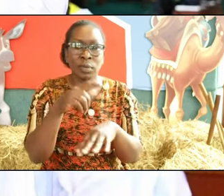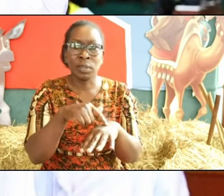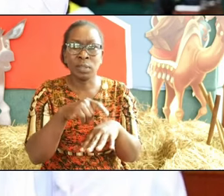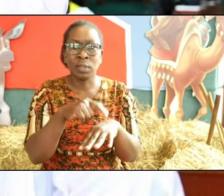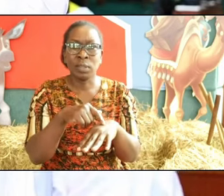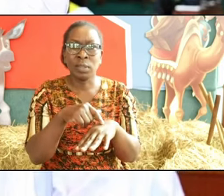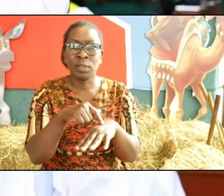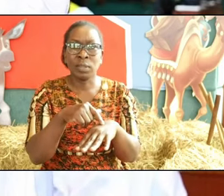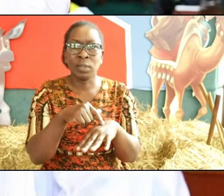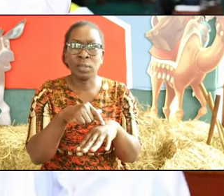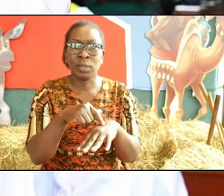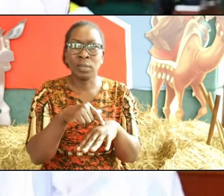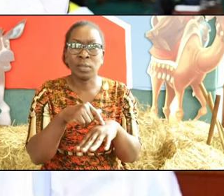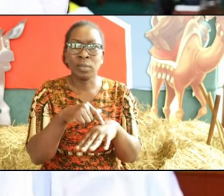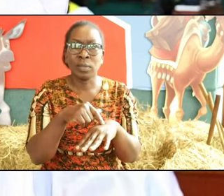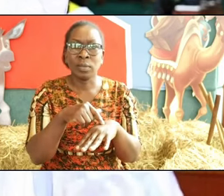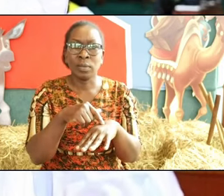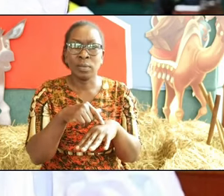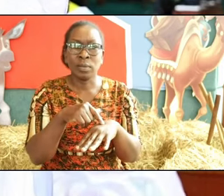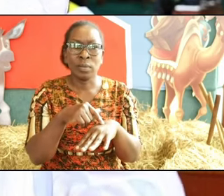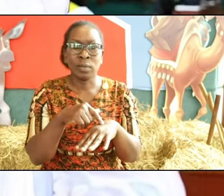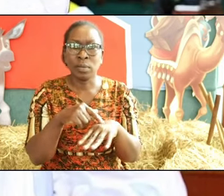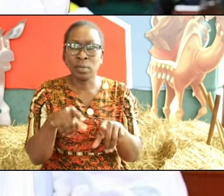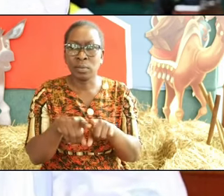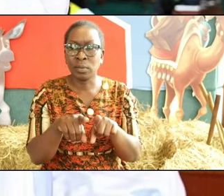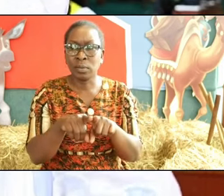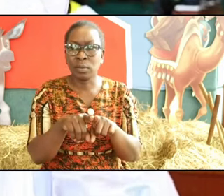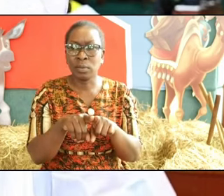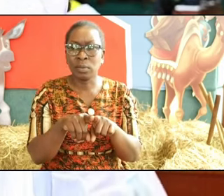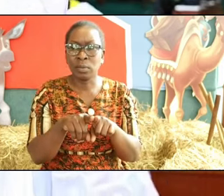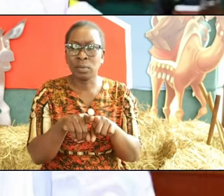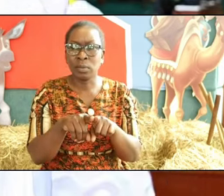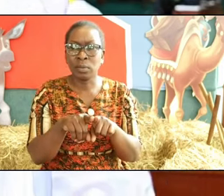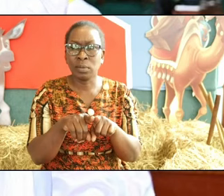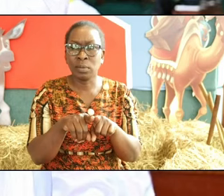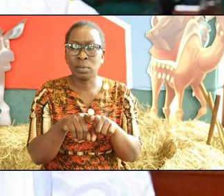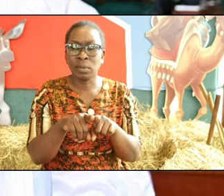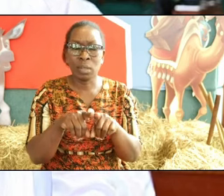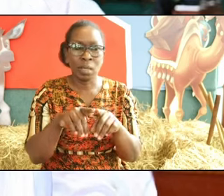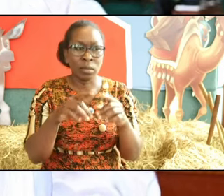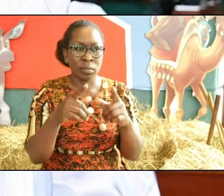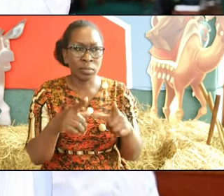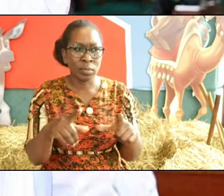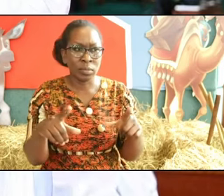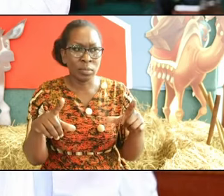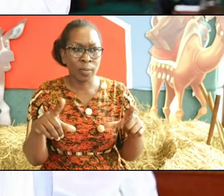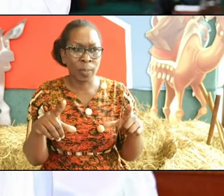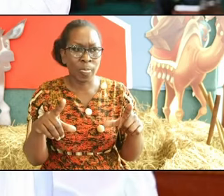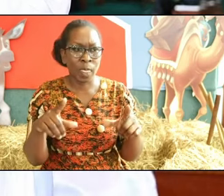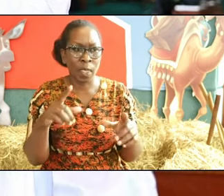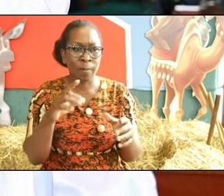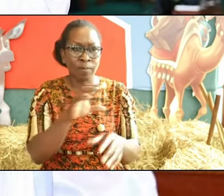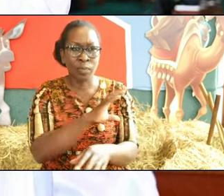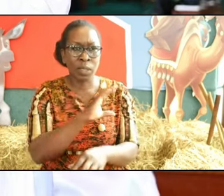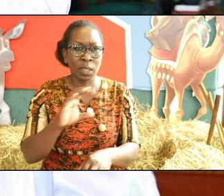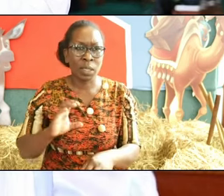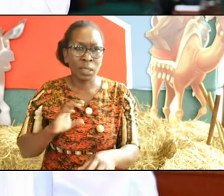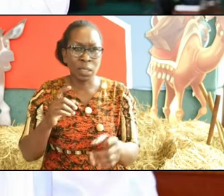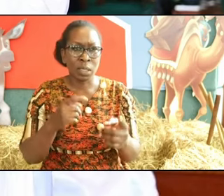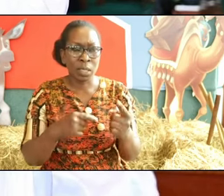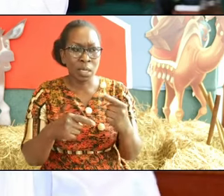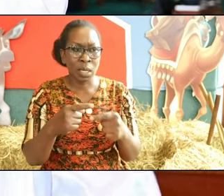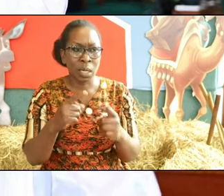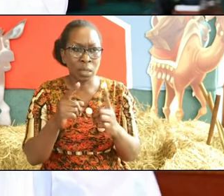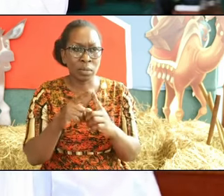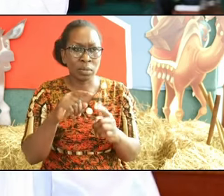could happen to Christ? As innocent and perfect as a lamb, Christ came to earth to make